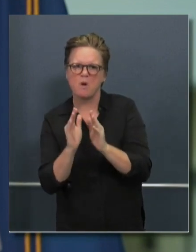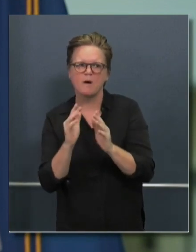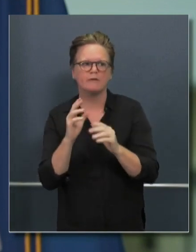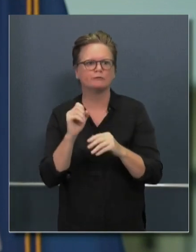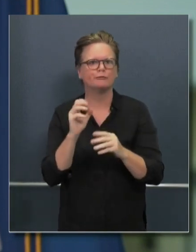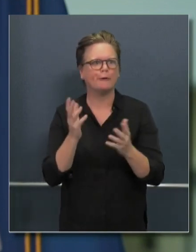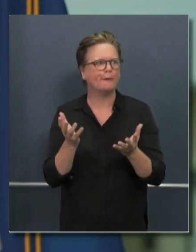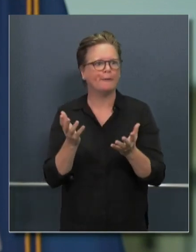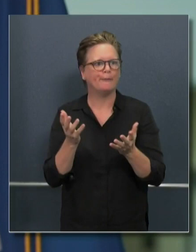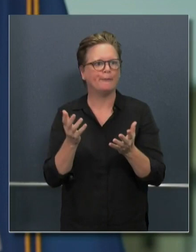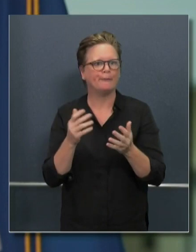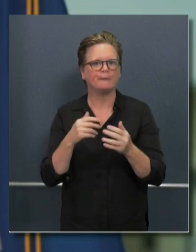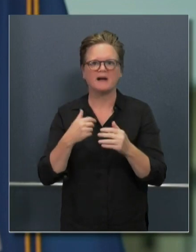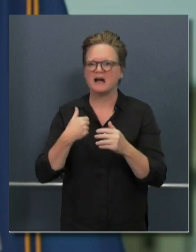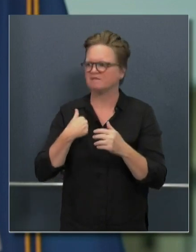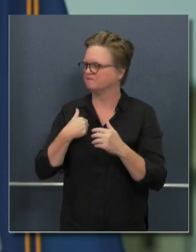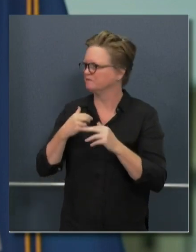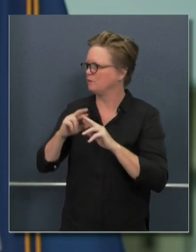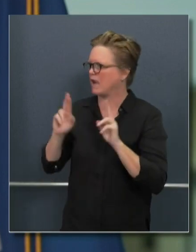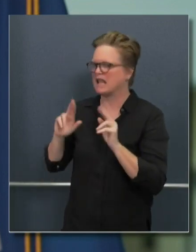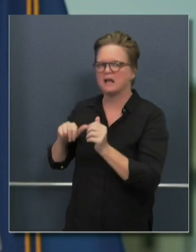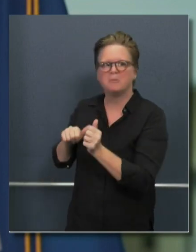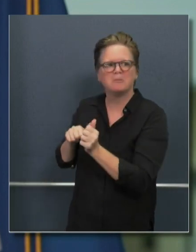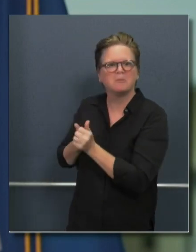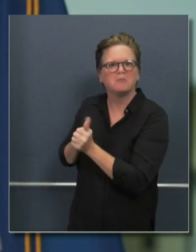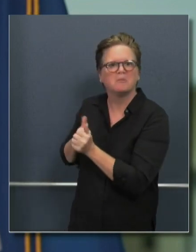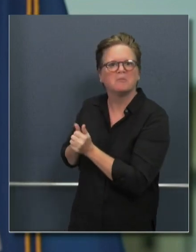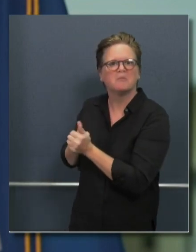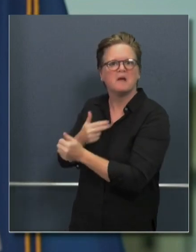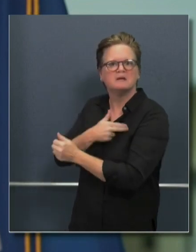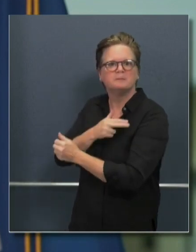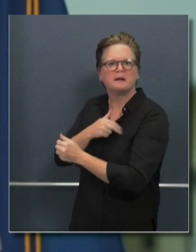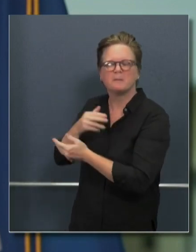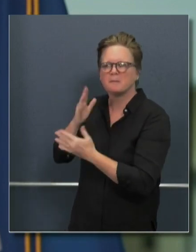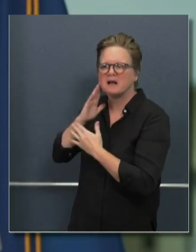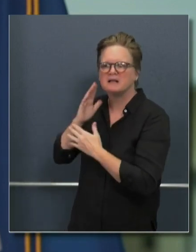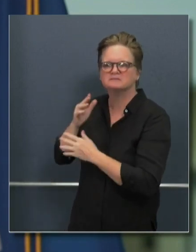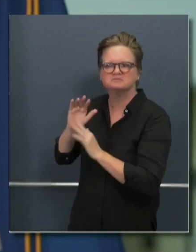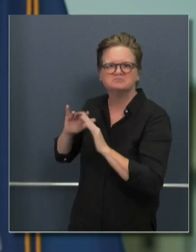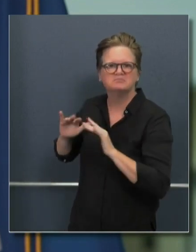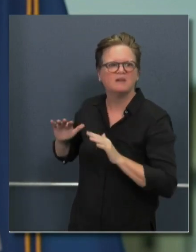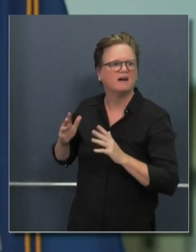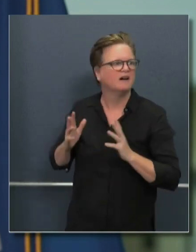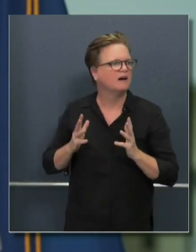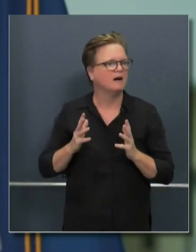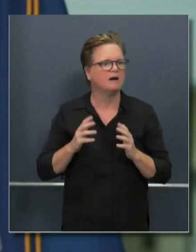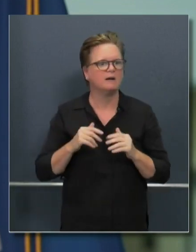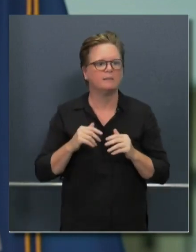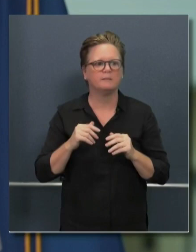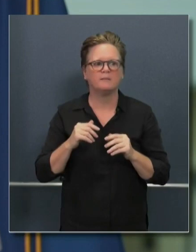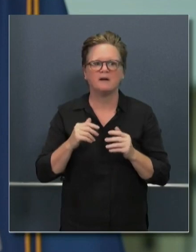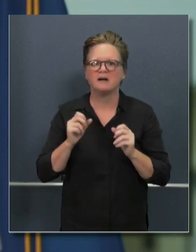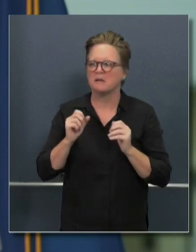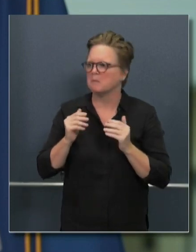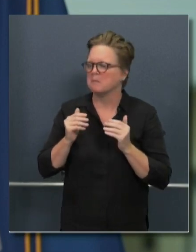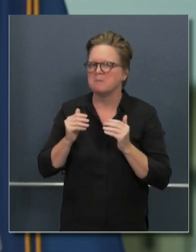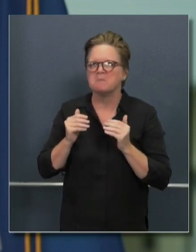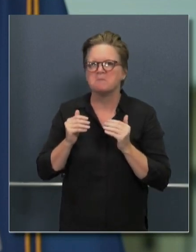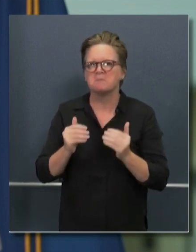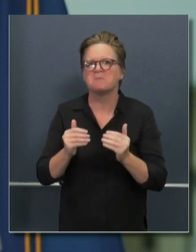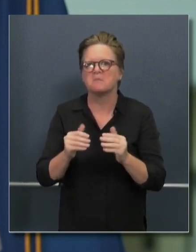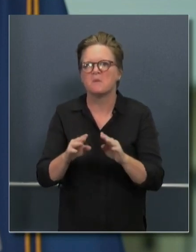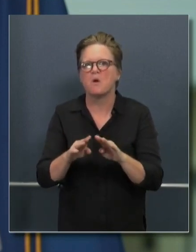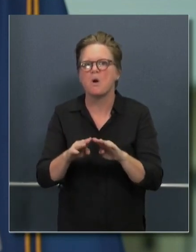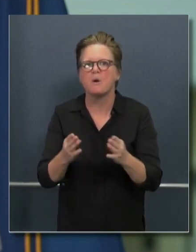in the future, that they can move at their own pace. It is also true that others have expressed that concern, and that's why we've chosen a